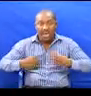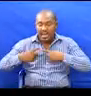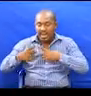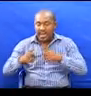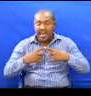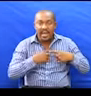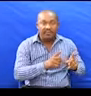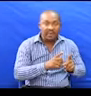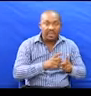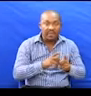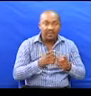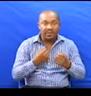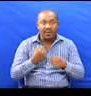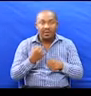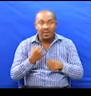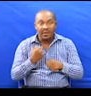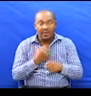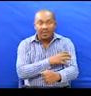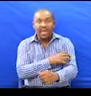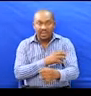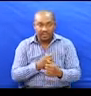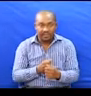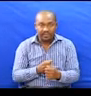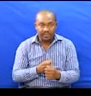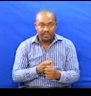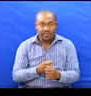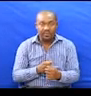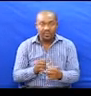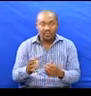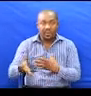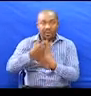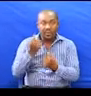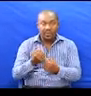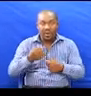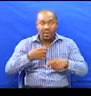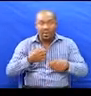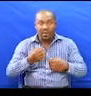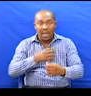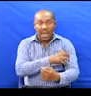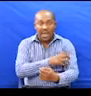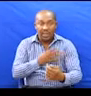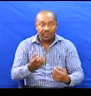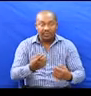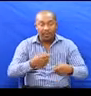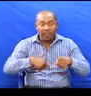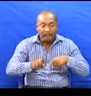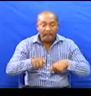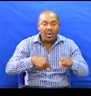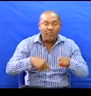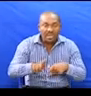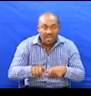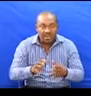organism requires energy for respiration, requires energy for movement, requires energy for reproduction. All these